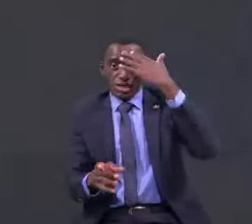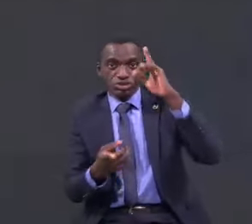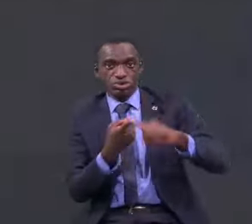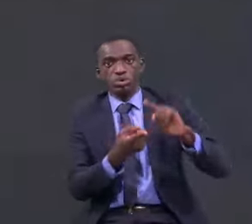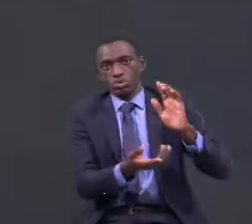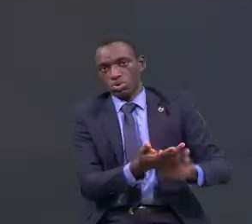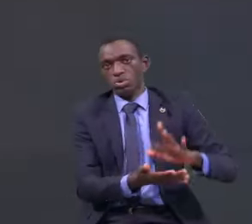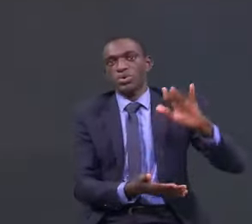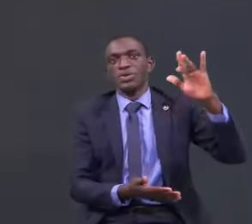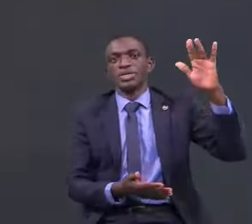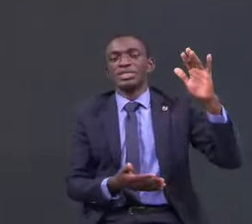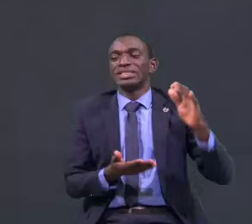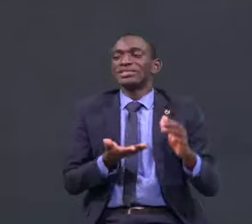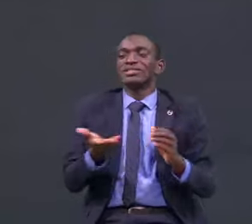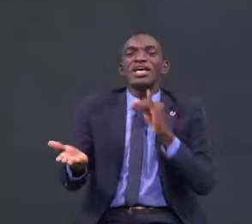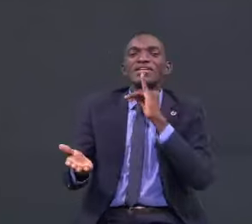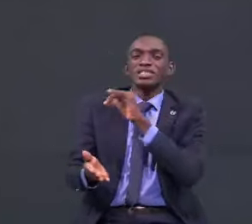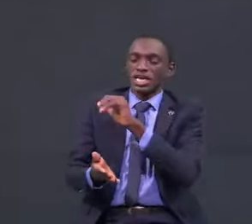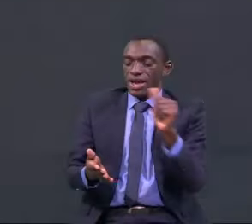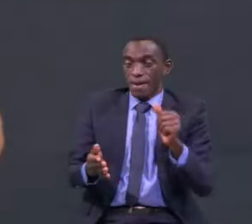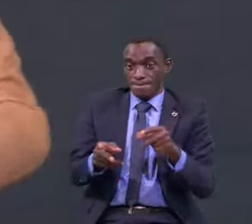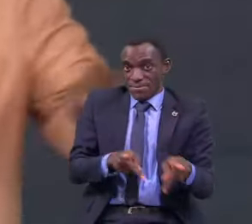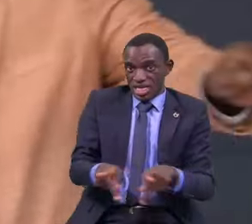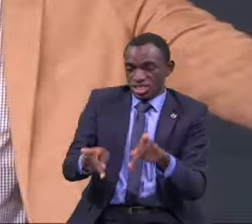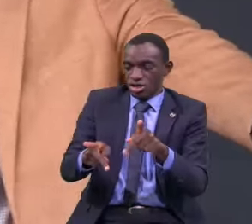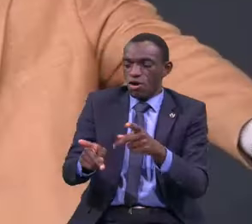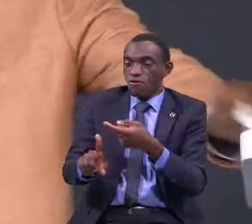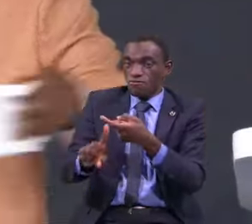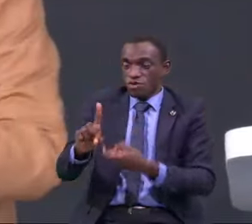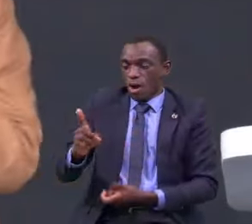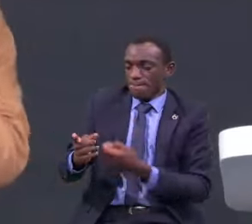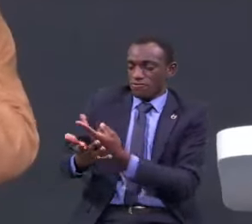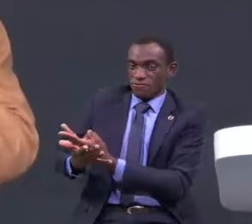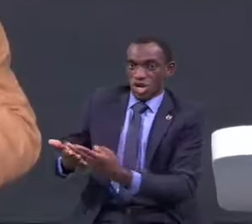That's a path that leads from failure to success.